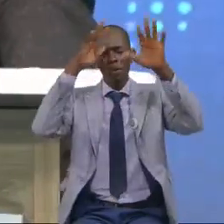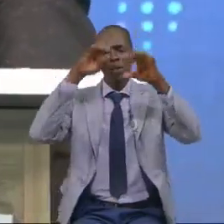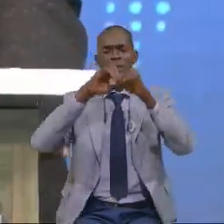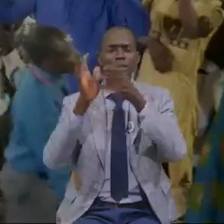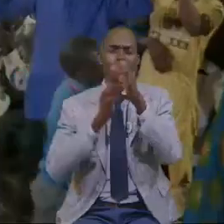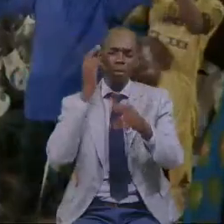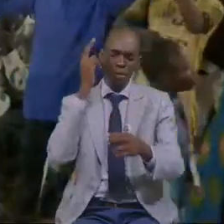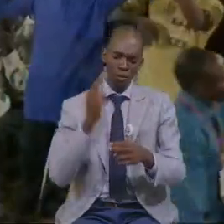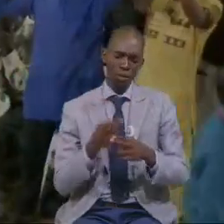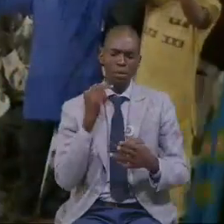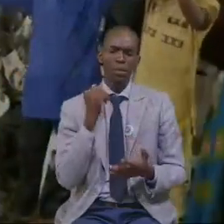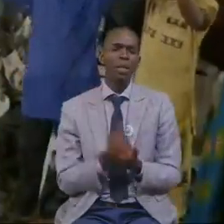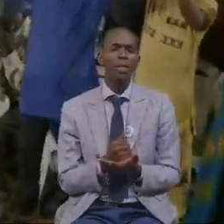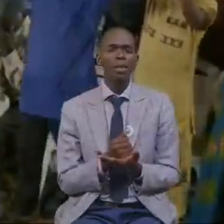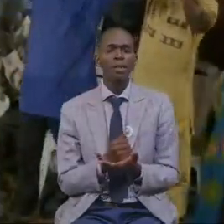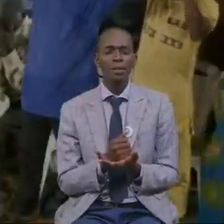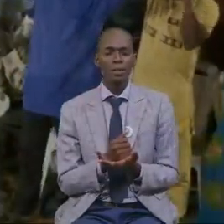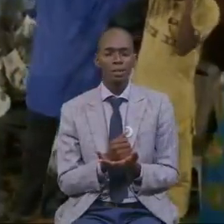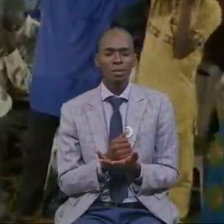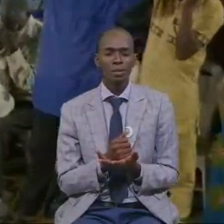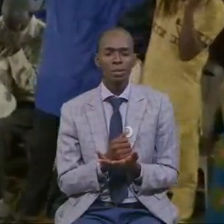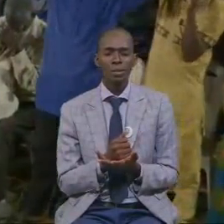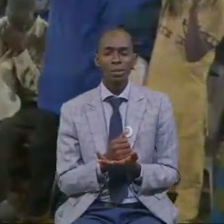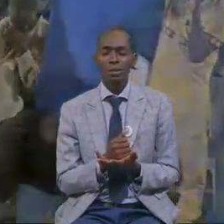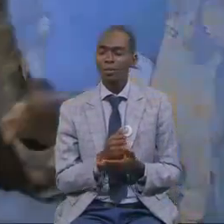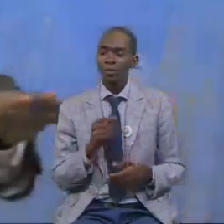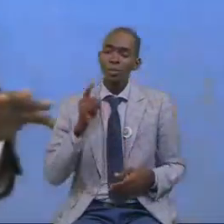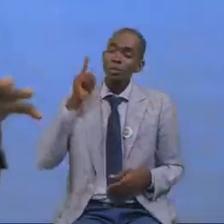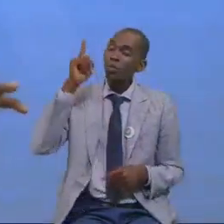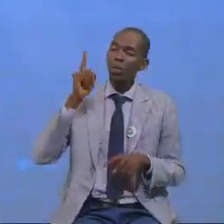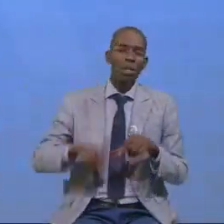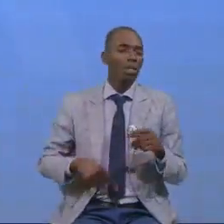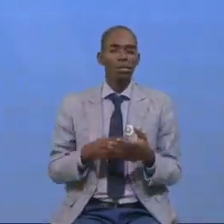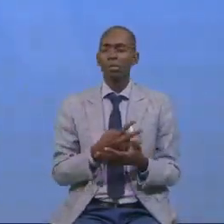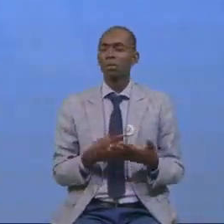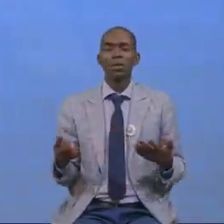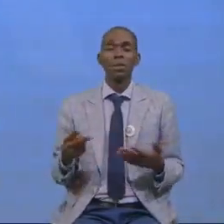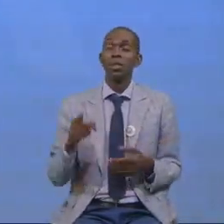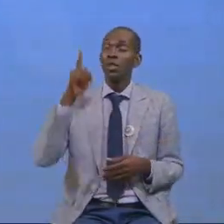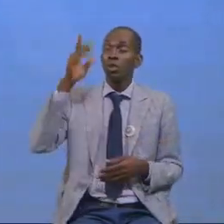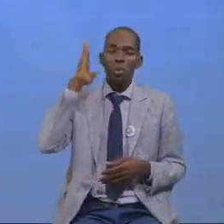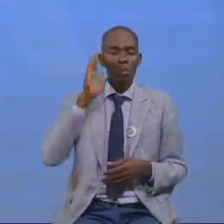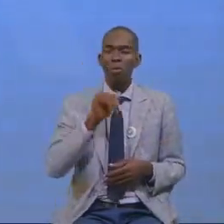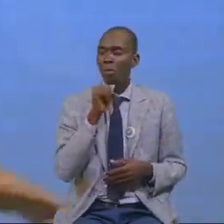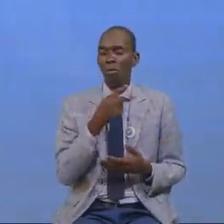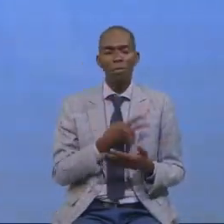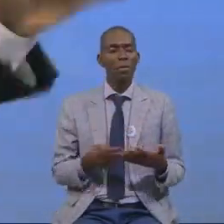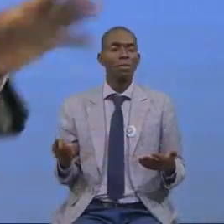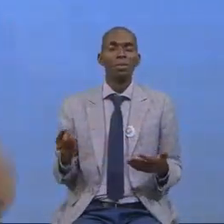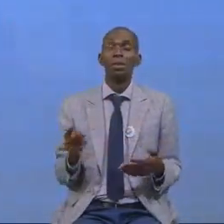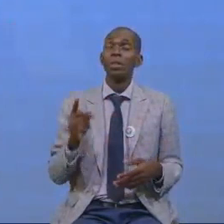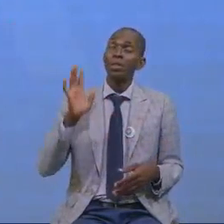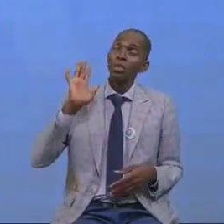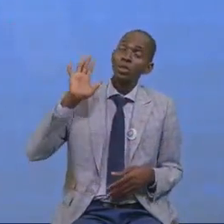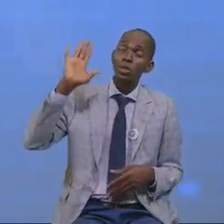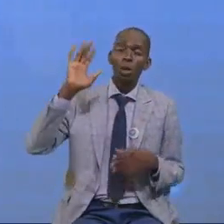Jesus' name. You cannot fail. You will not fail. Your